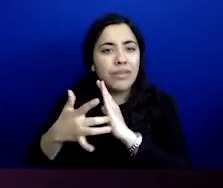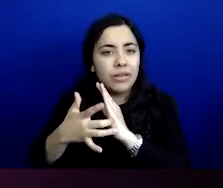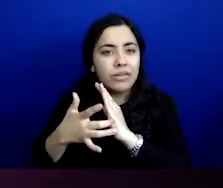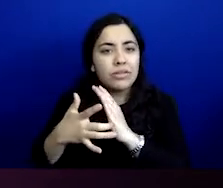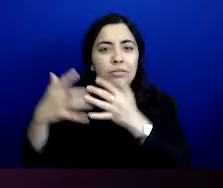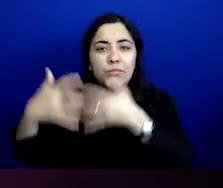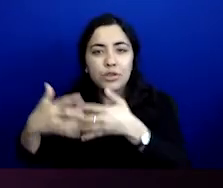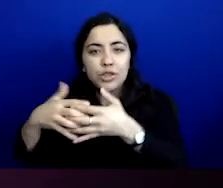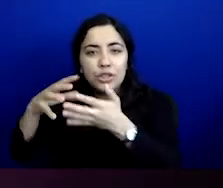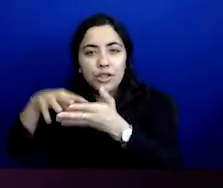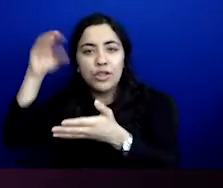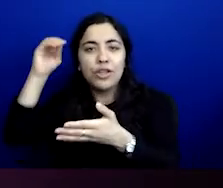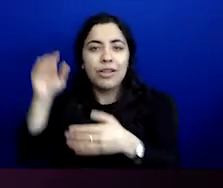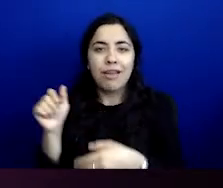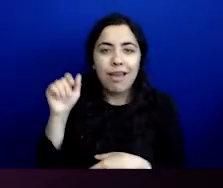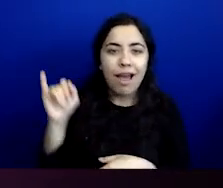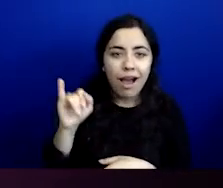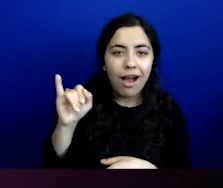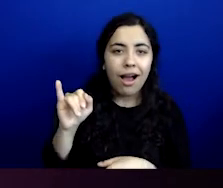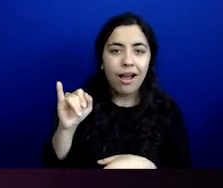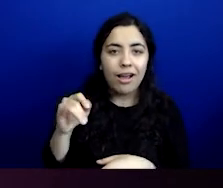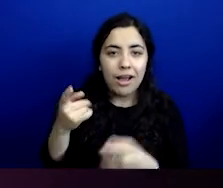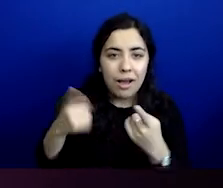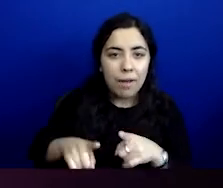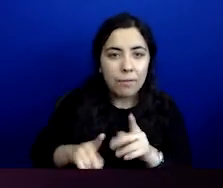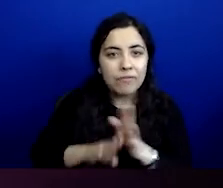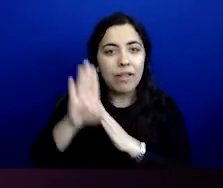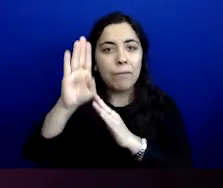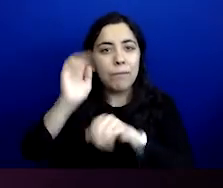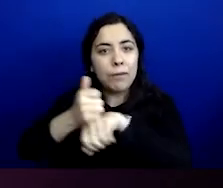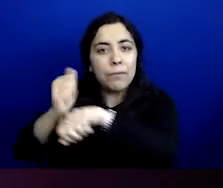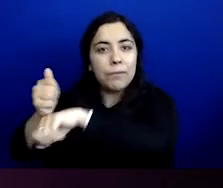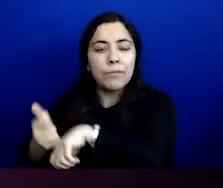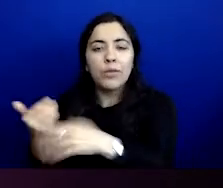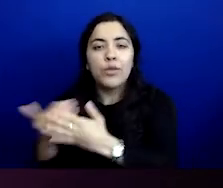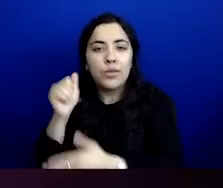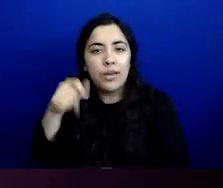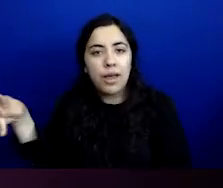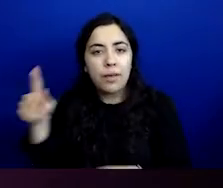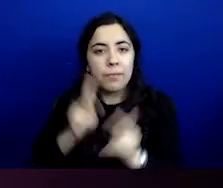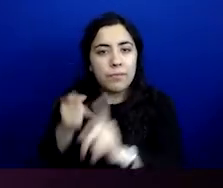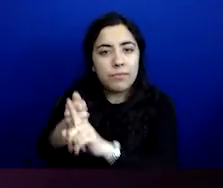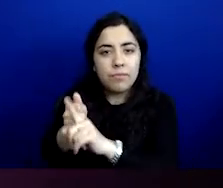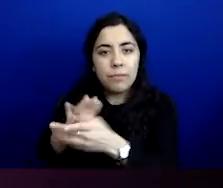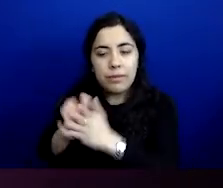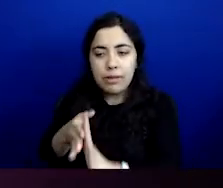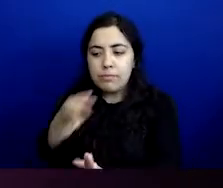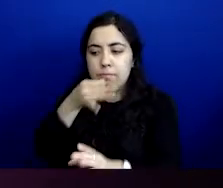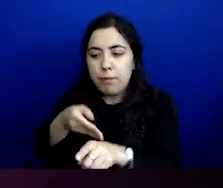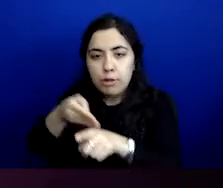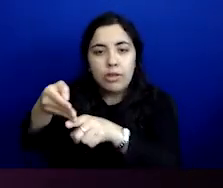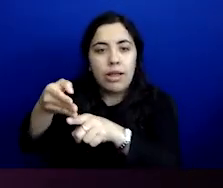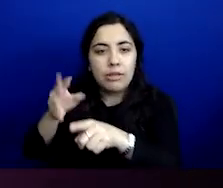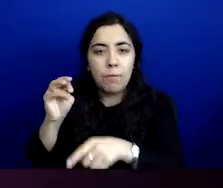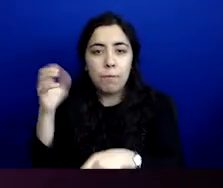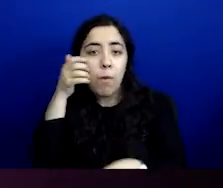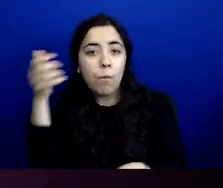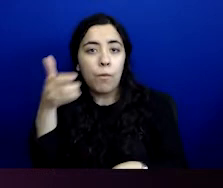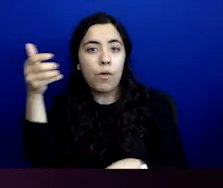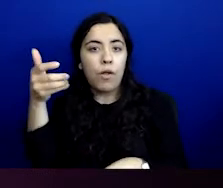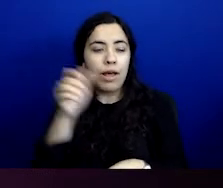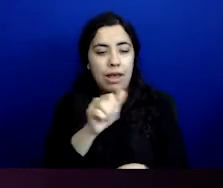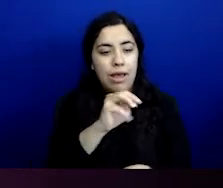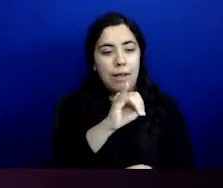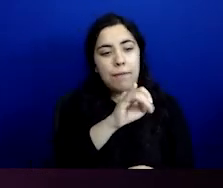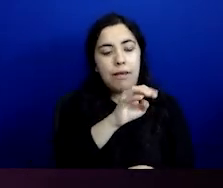learning and AI came around. It enables us to build new types of applications. People that became specialized in mobile, became specialized in AI and